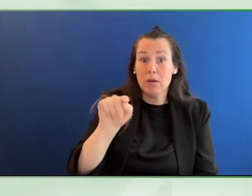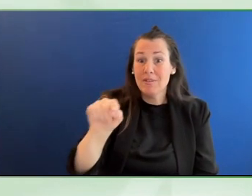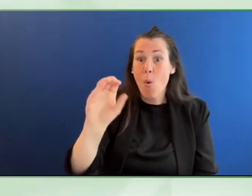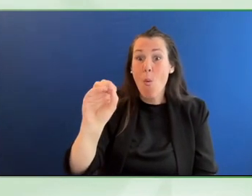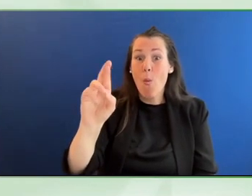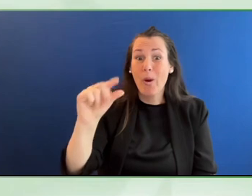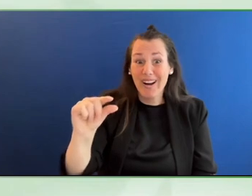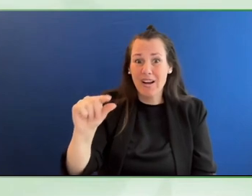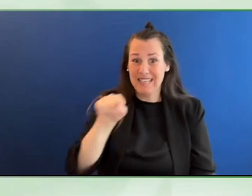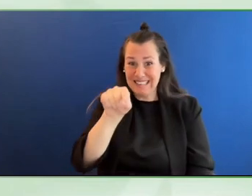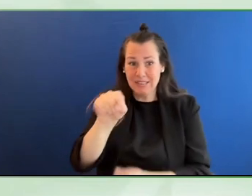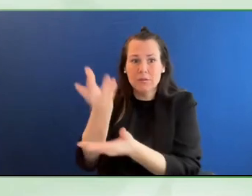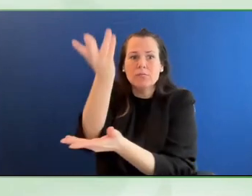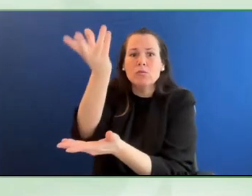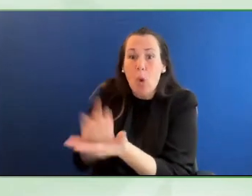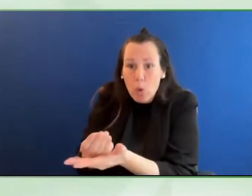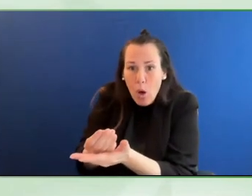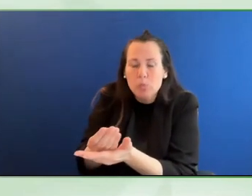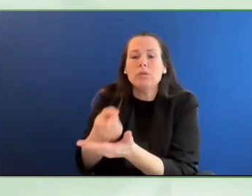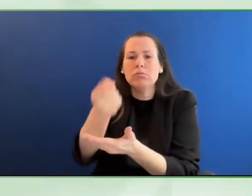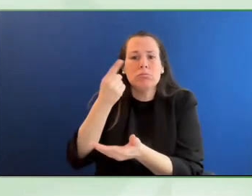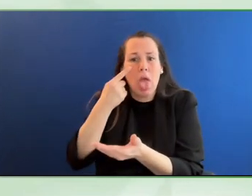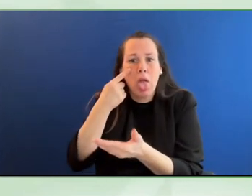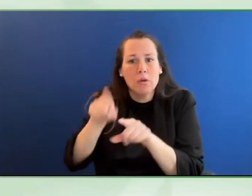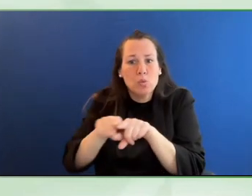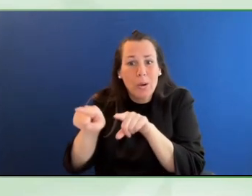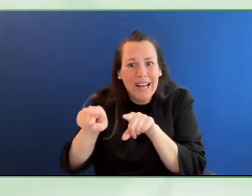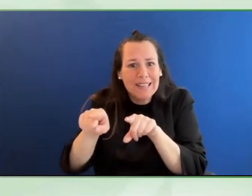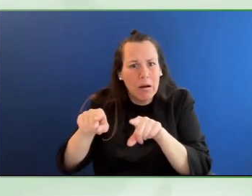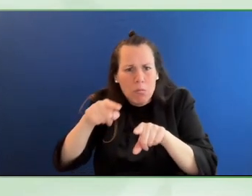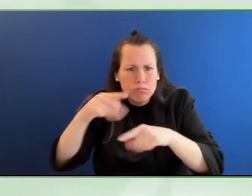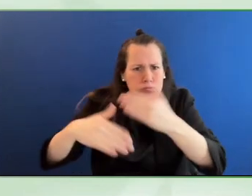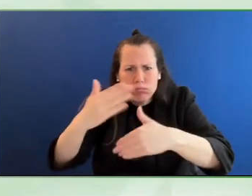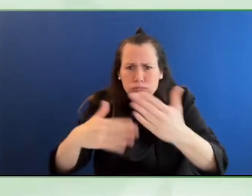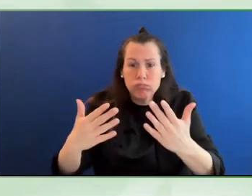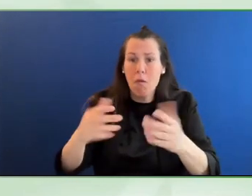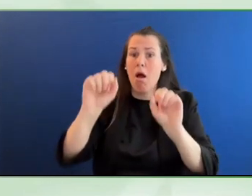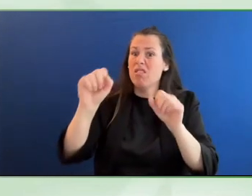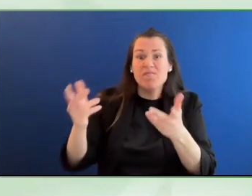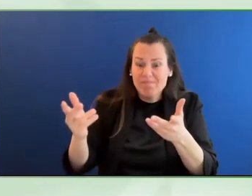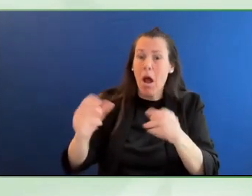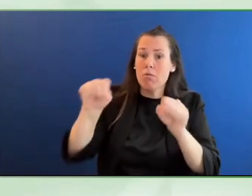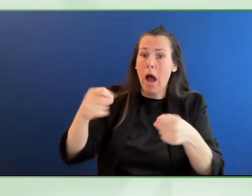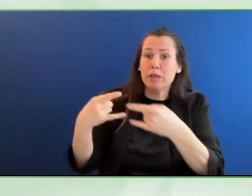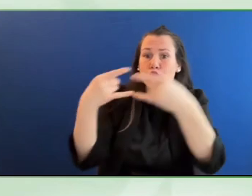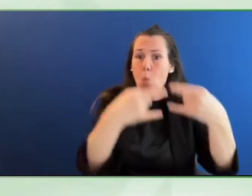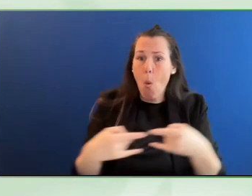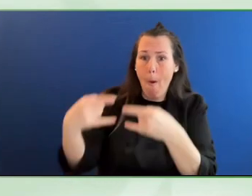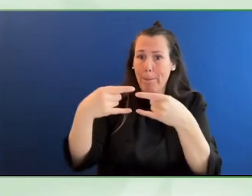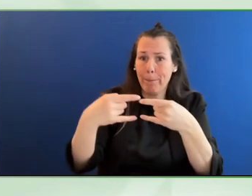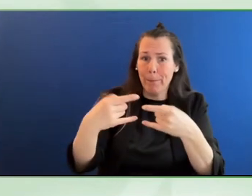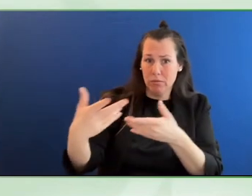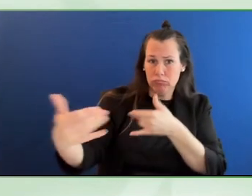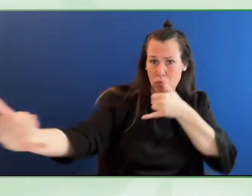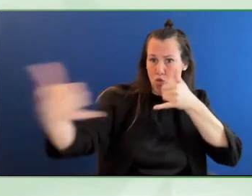lot of places, they don't have resources. We're working with schools where there's 69 kids from kindergarten through high school. That's 12 grade,